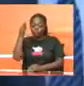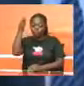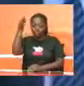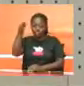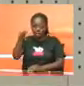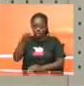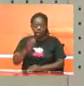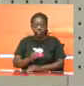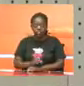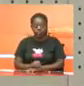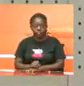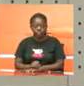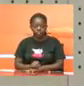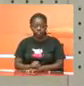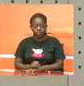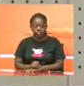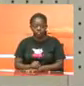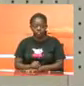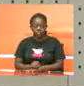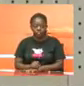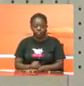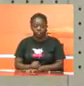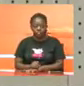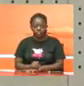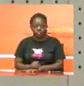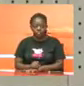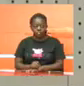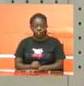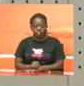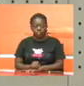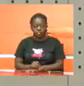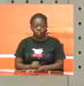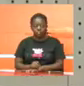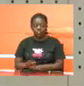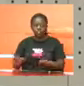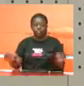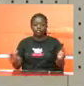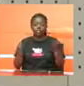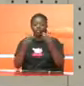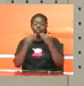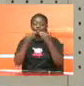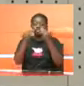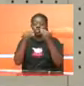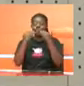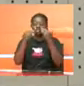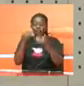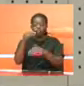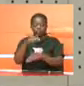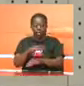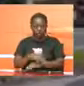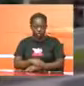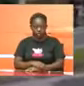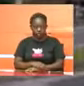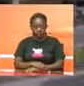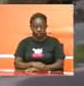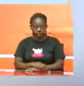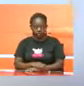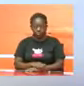Afrika. Wana nafasi katika nchi zetu. Asante sana Mheshimiwa Rais, asante sana Mheshimiwa Rais.